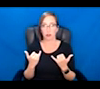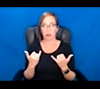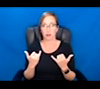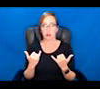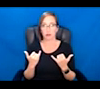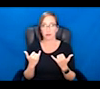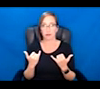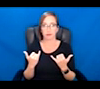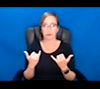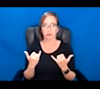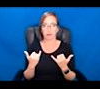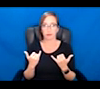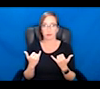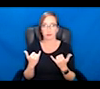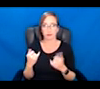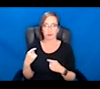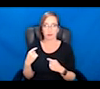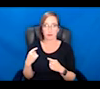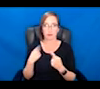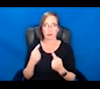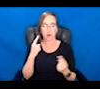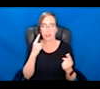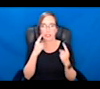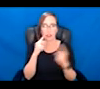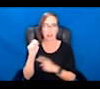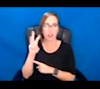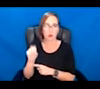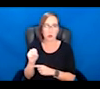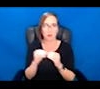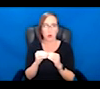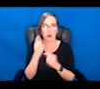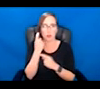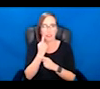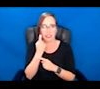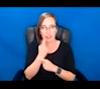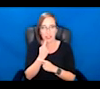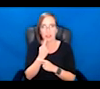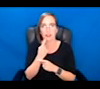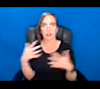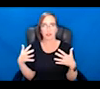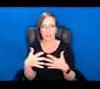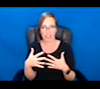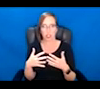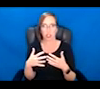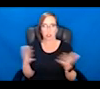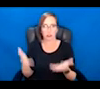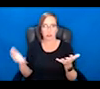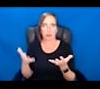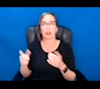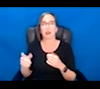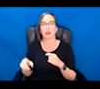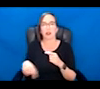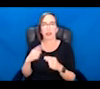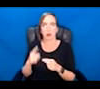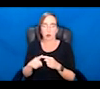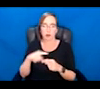I wouldn't even call it dog whistle, but we're hearing in the news about this kind of fear mongering about when we come to the